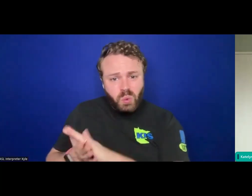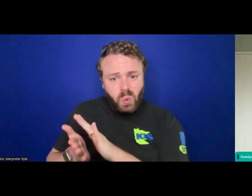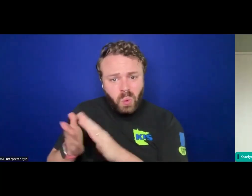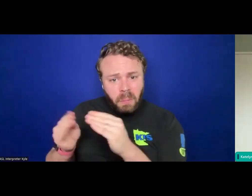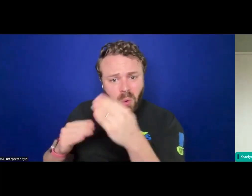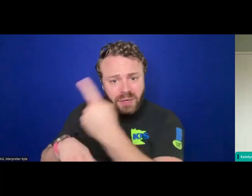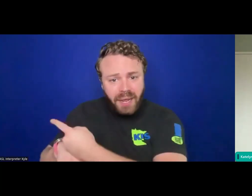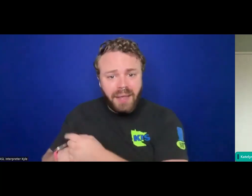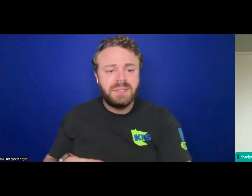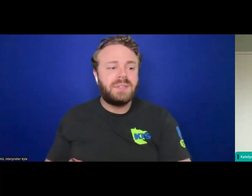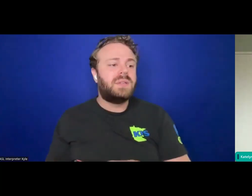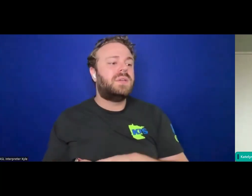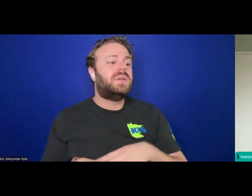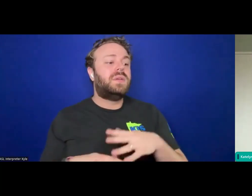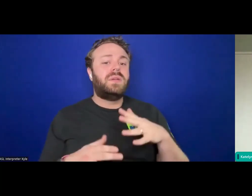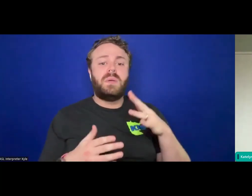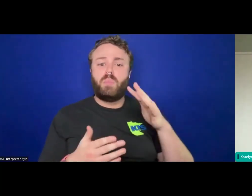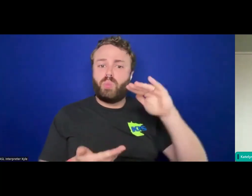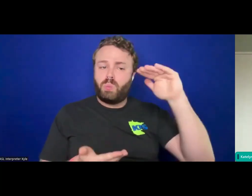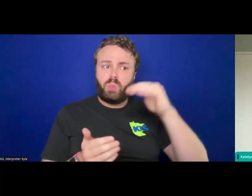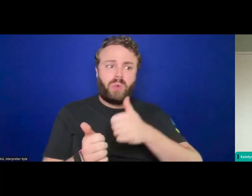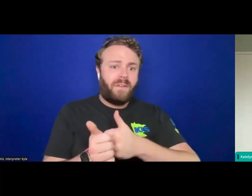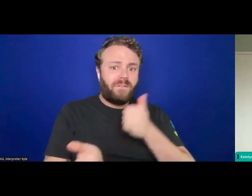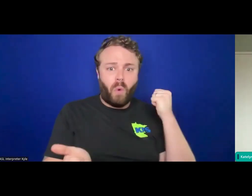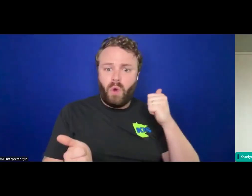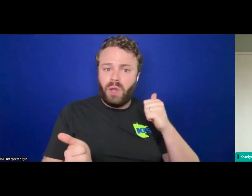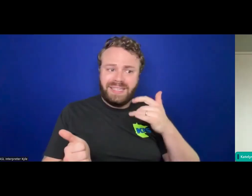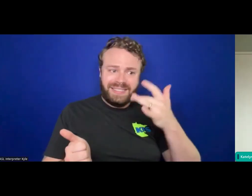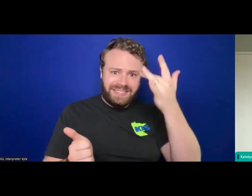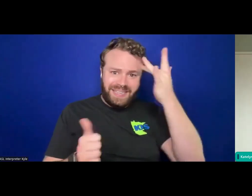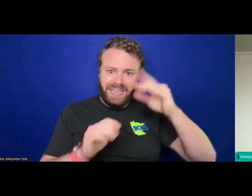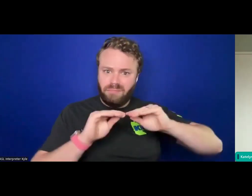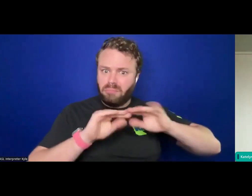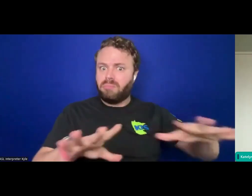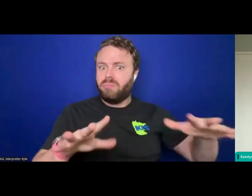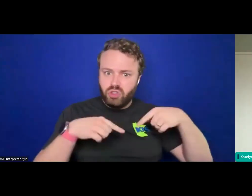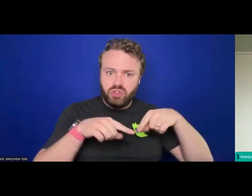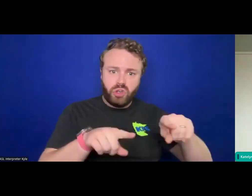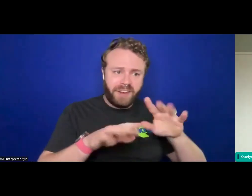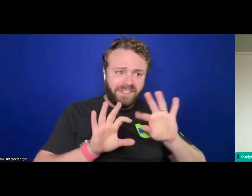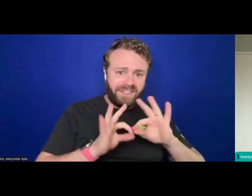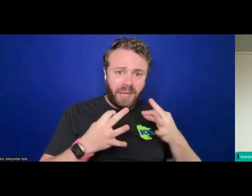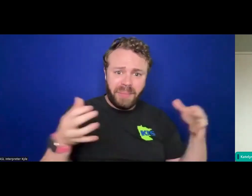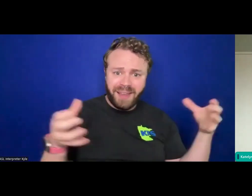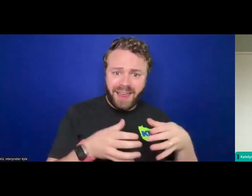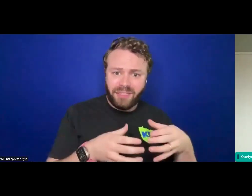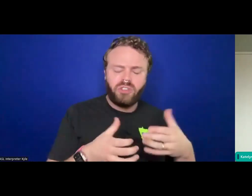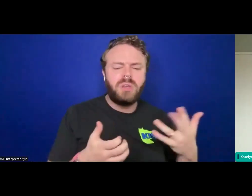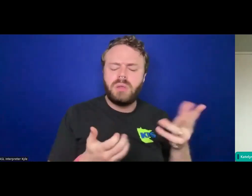disrupted by illness. So use words that resonate. This is connecting our work